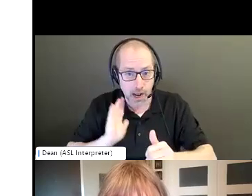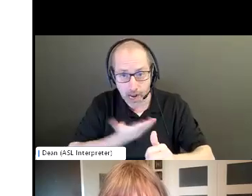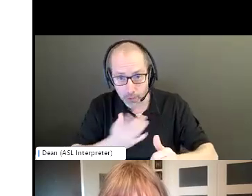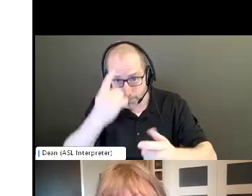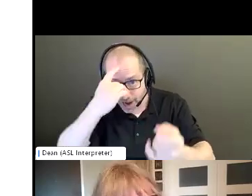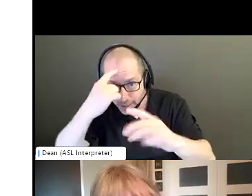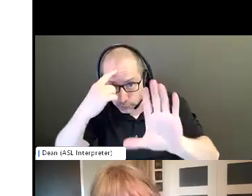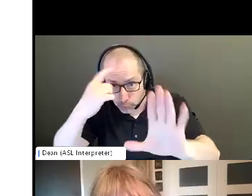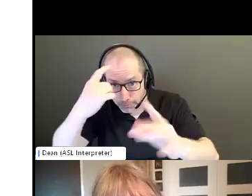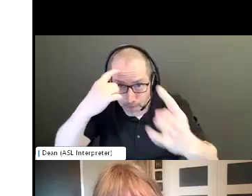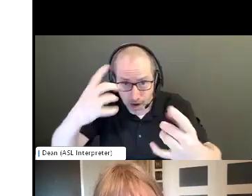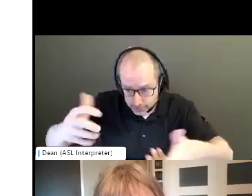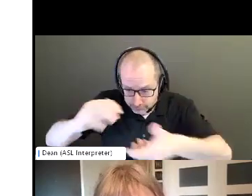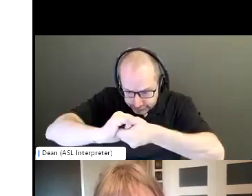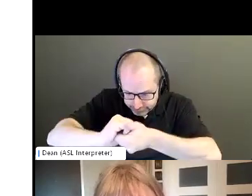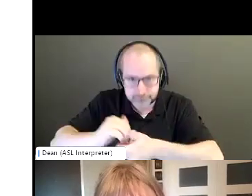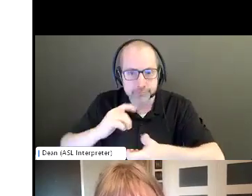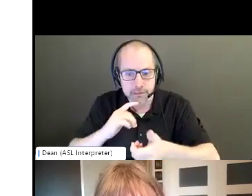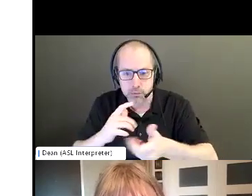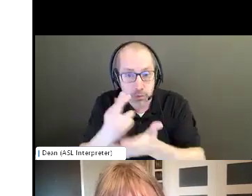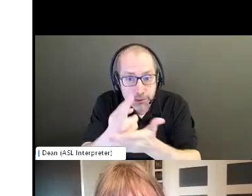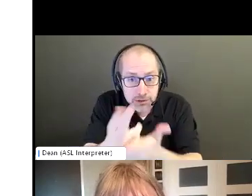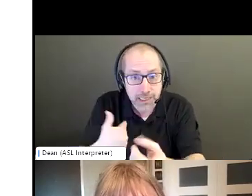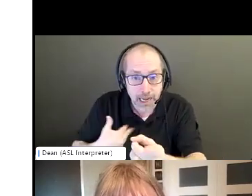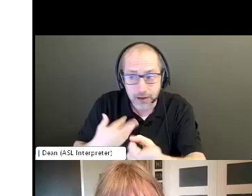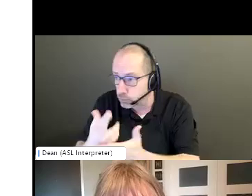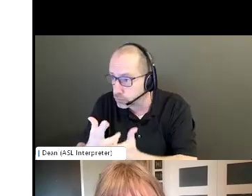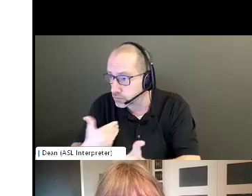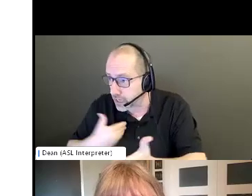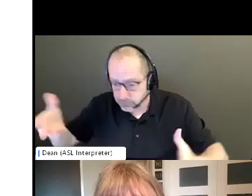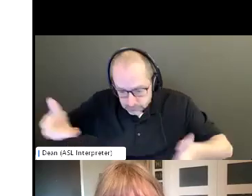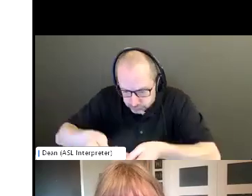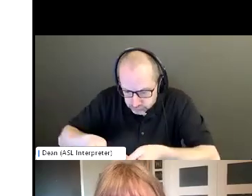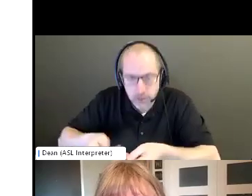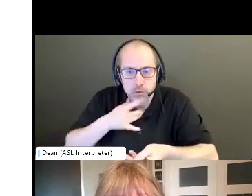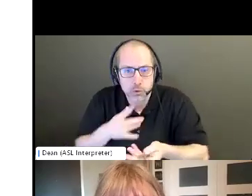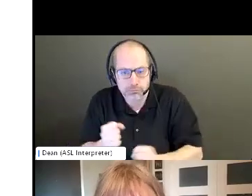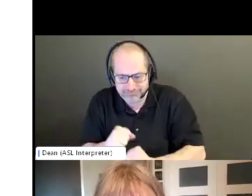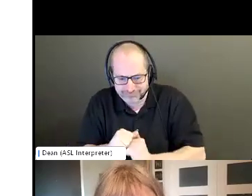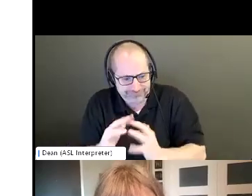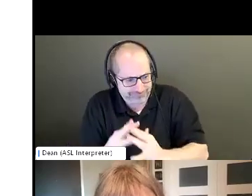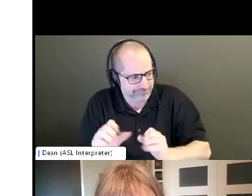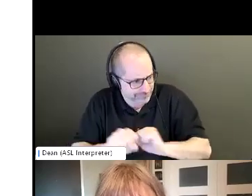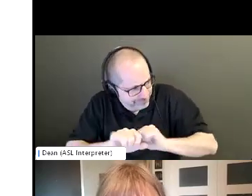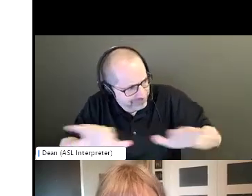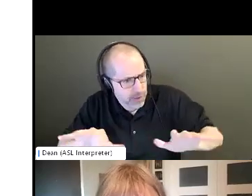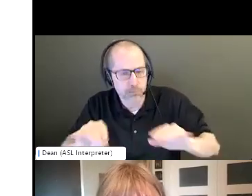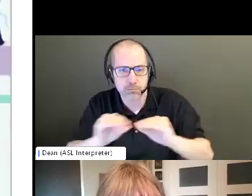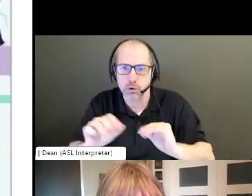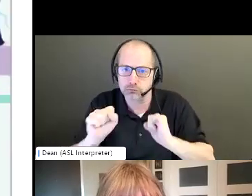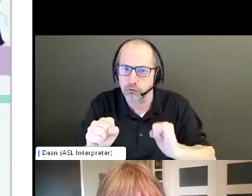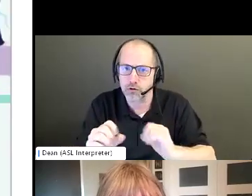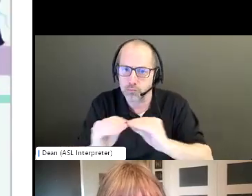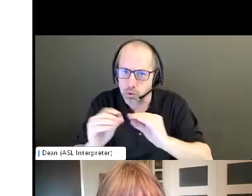to support people of all ages, really, in creating a safer, stronger, supportive